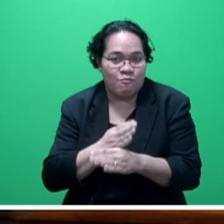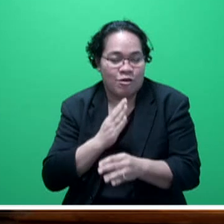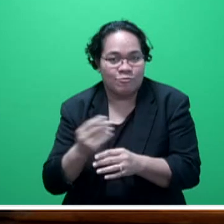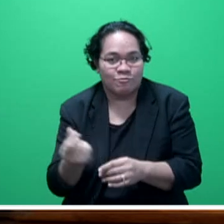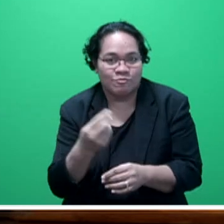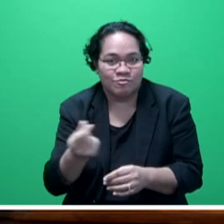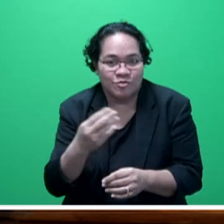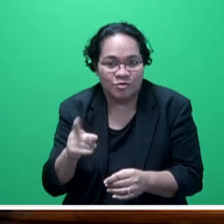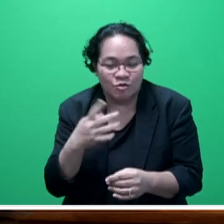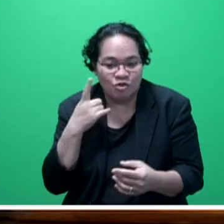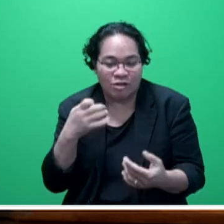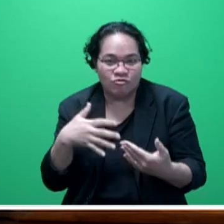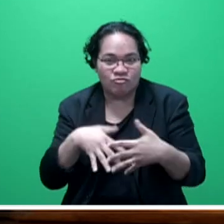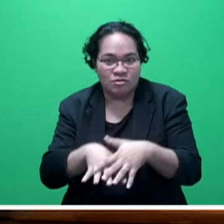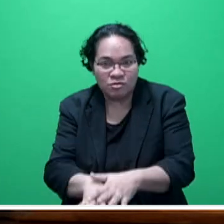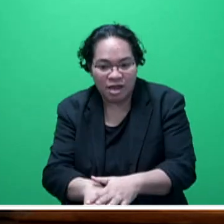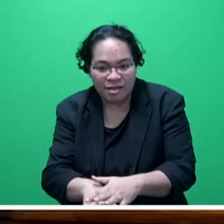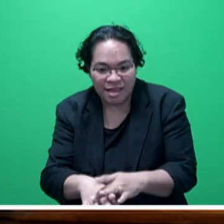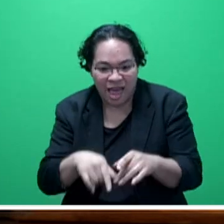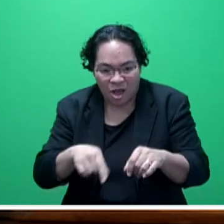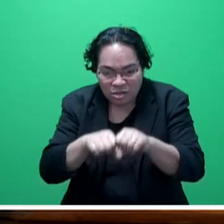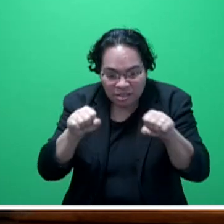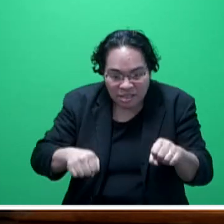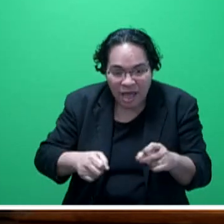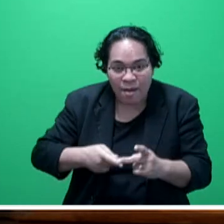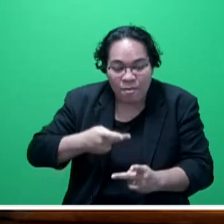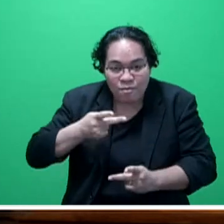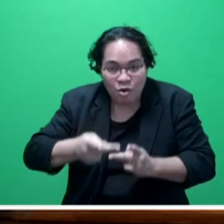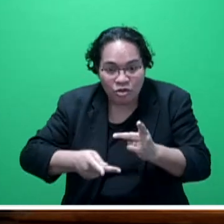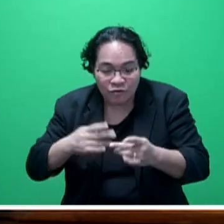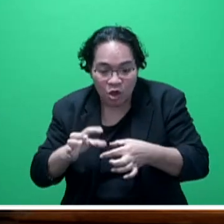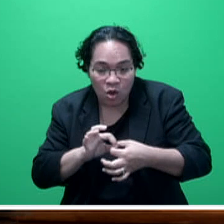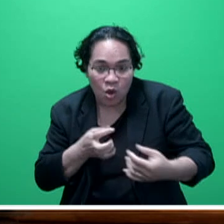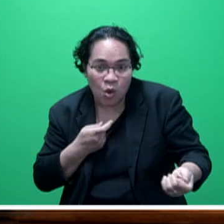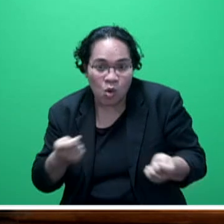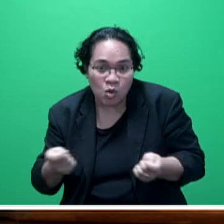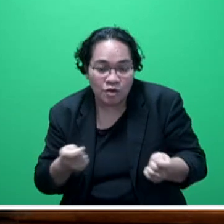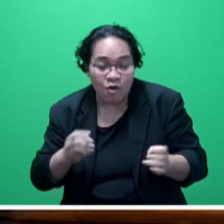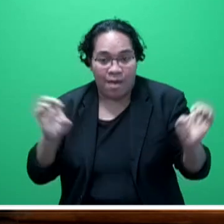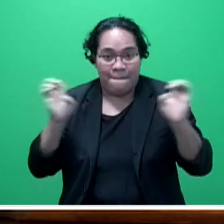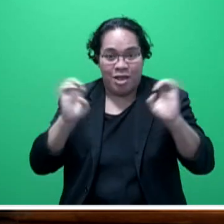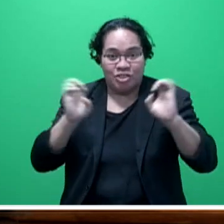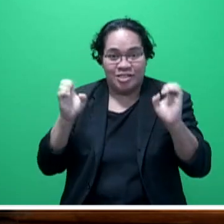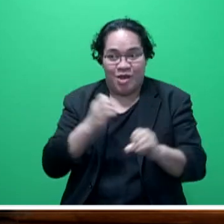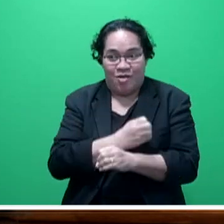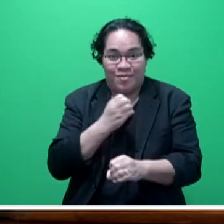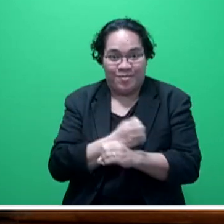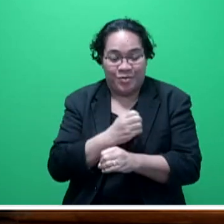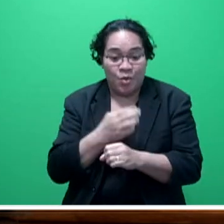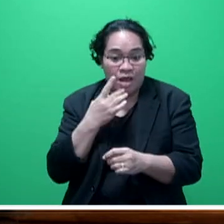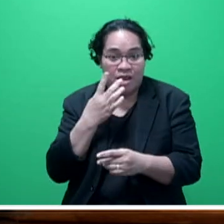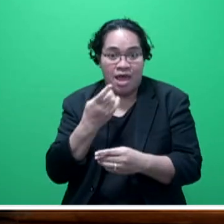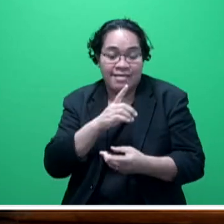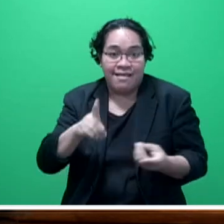through streamlining of systems and processes in the coordination of emergency operations during national